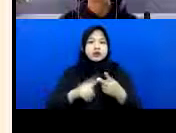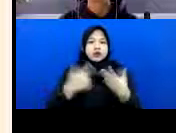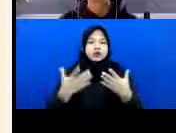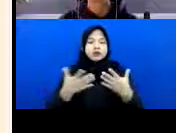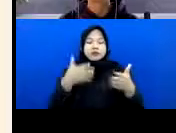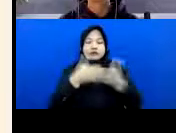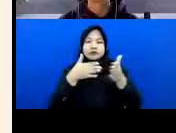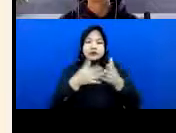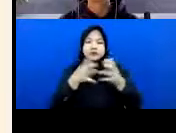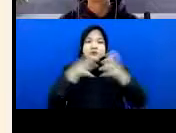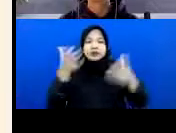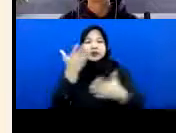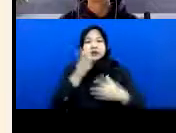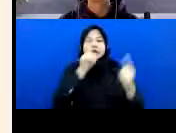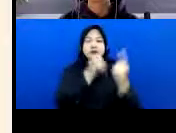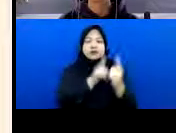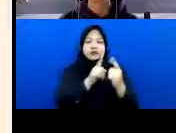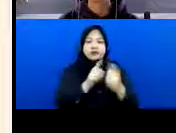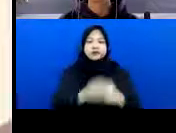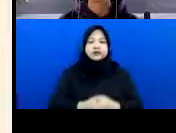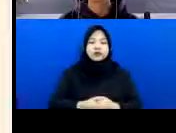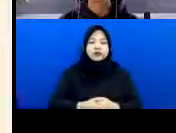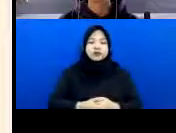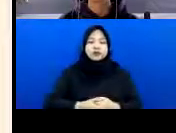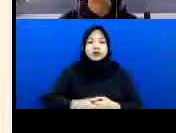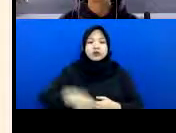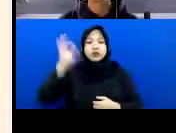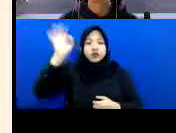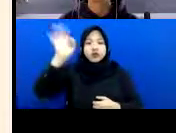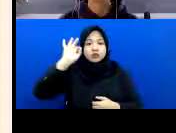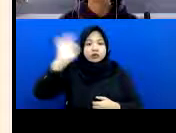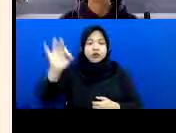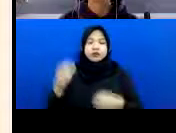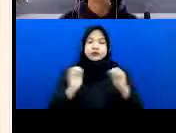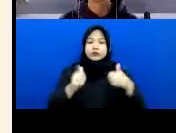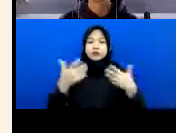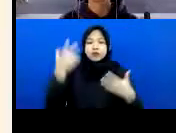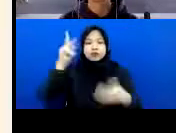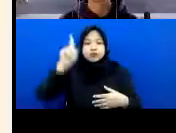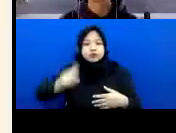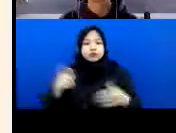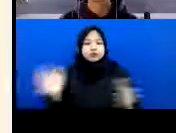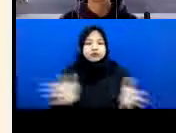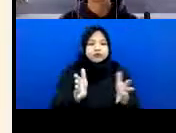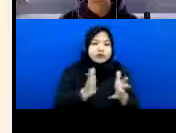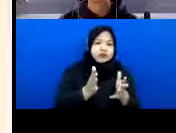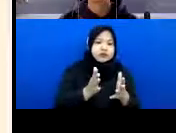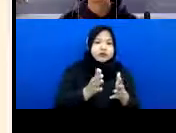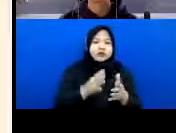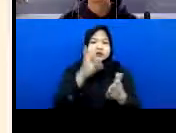biggest challenges you face? For parents, what preparation is needed to ensure a smooth